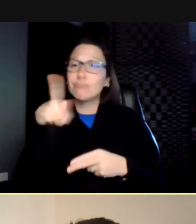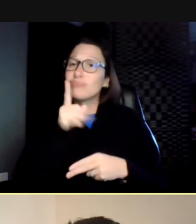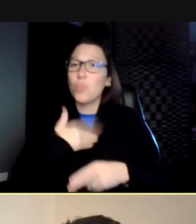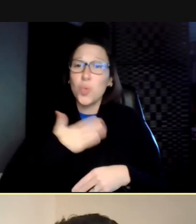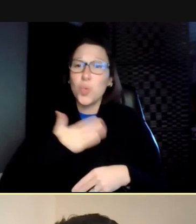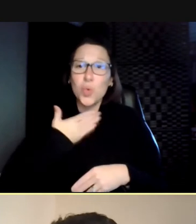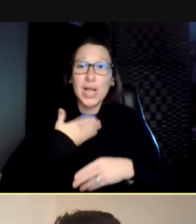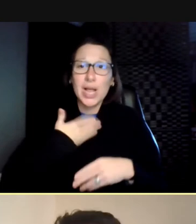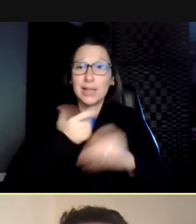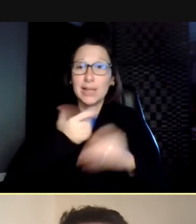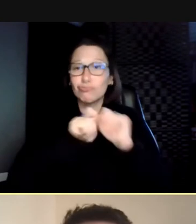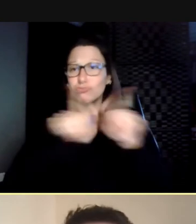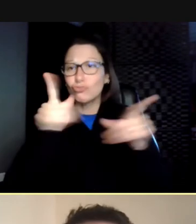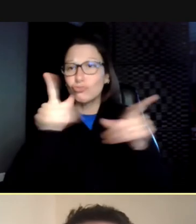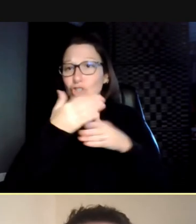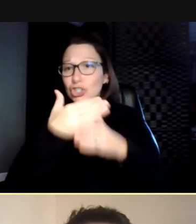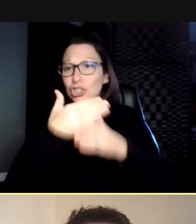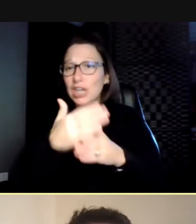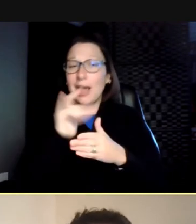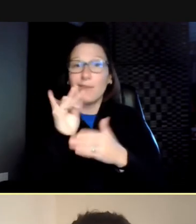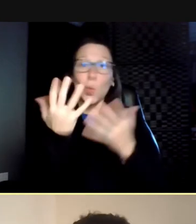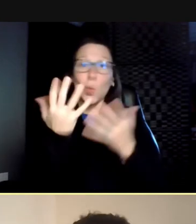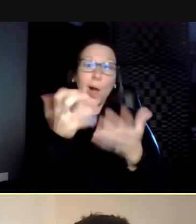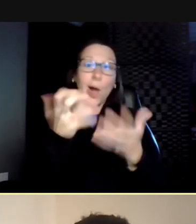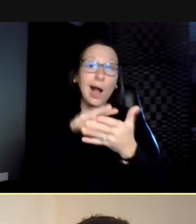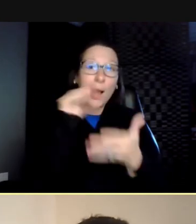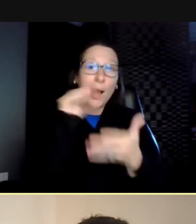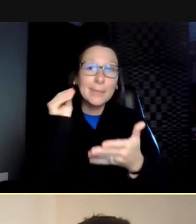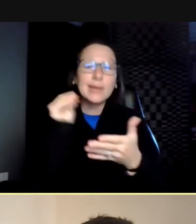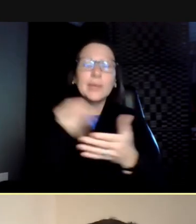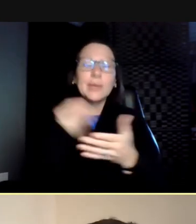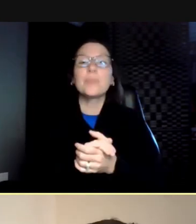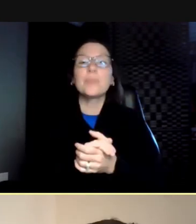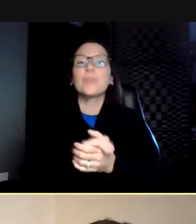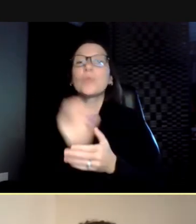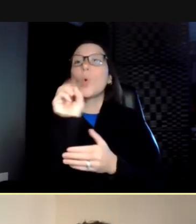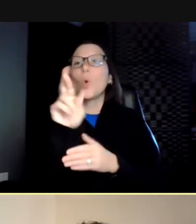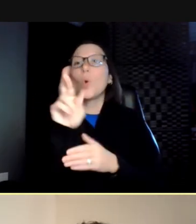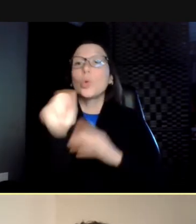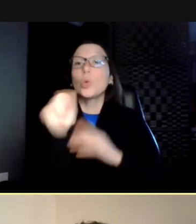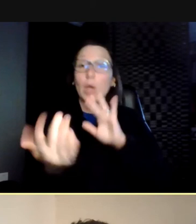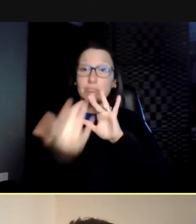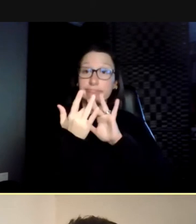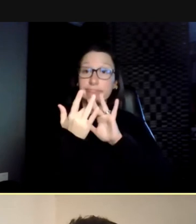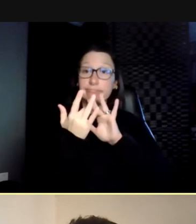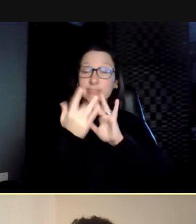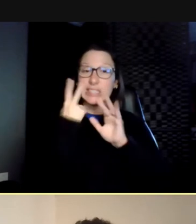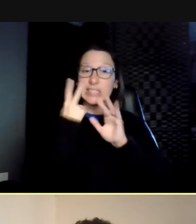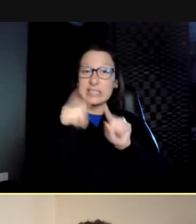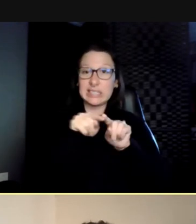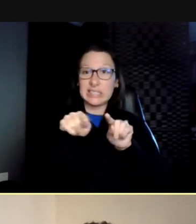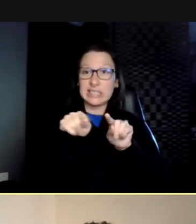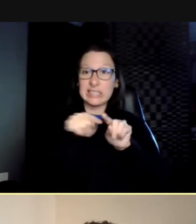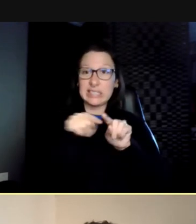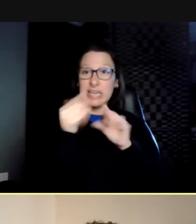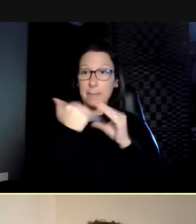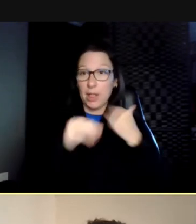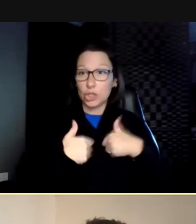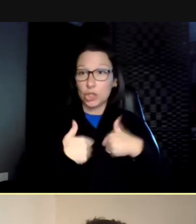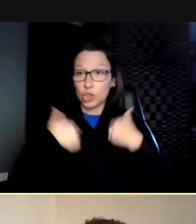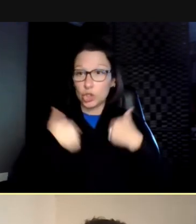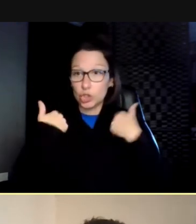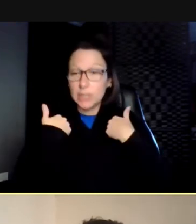with anybody who would like a copy of them. You're also welcome to reach out to me. There's my email address below as well. So first I want to